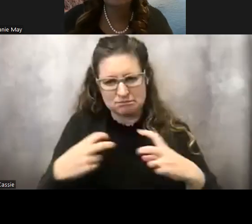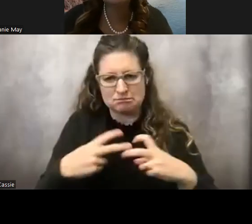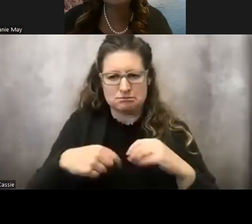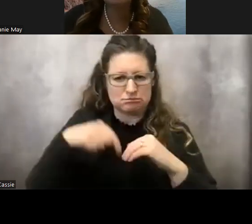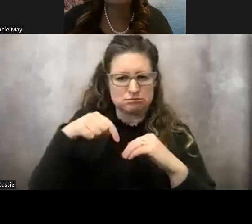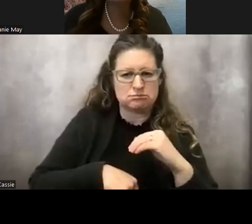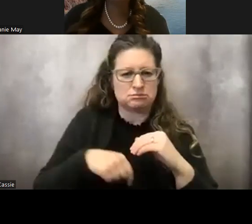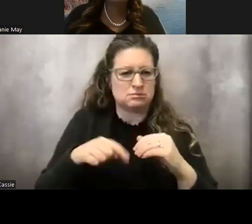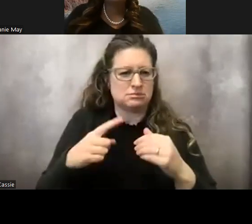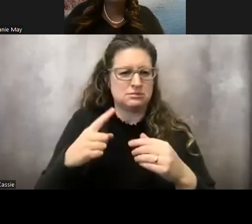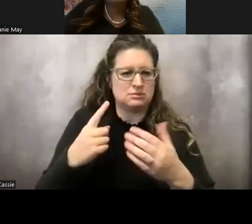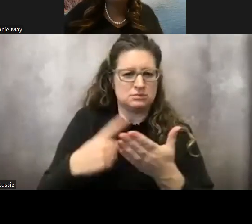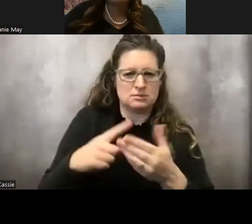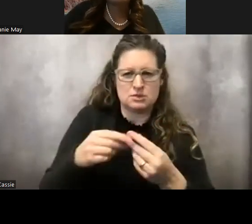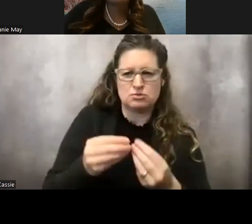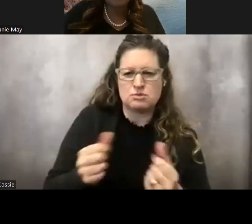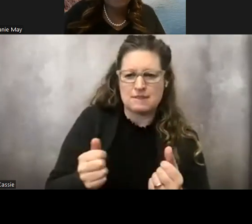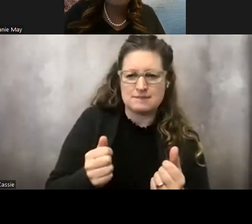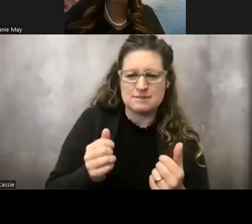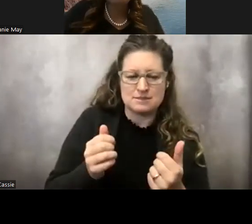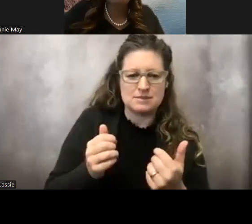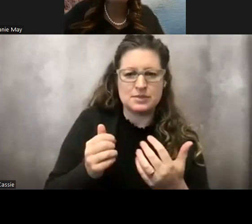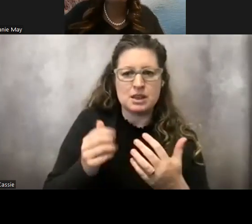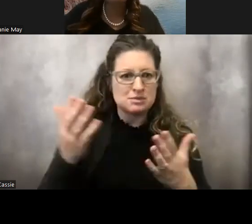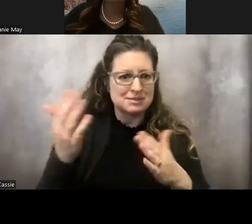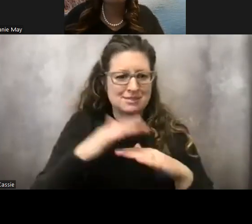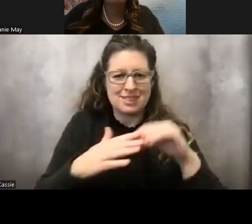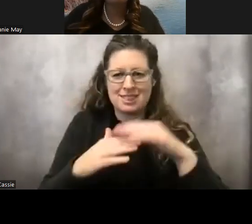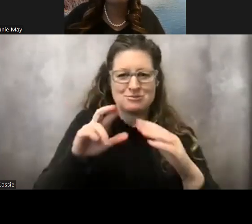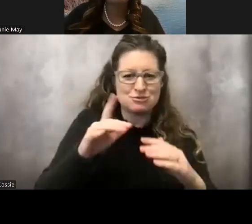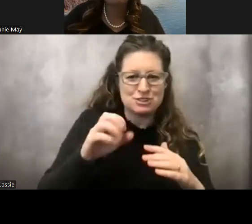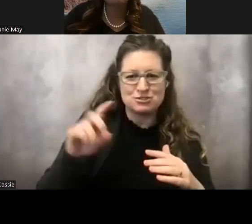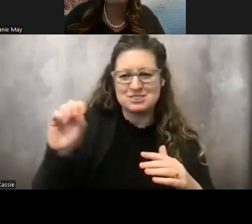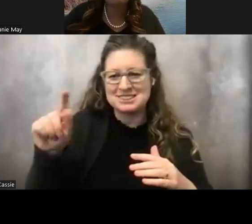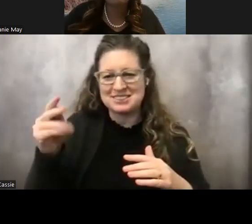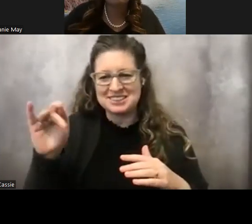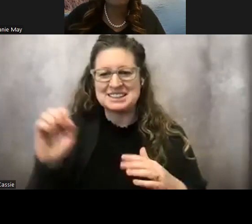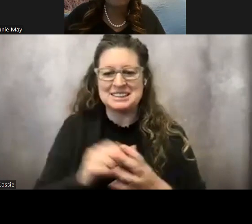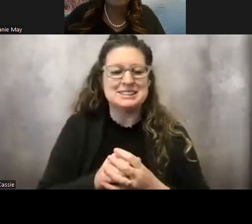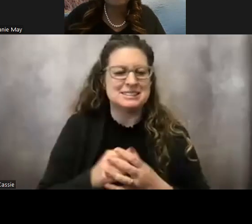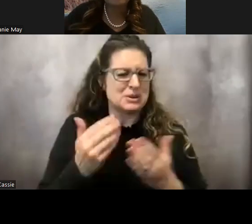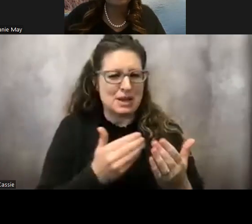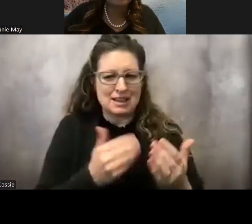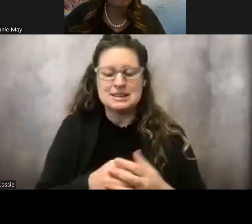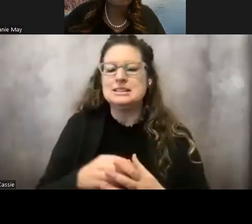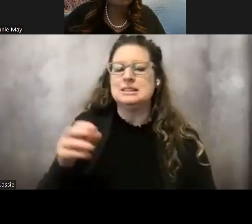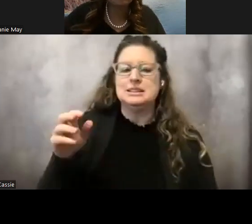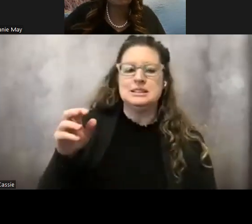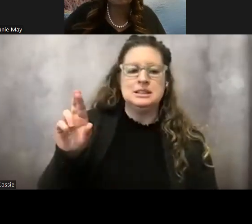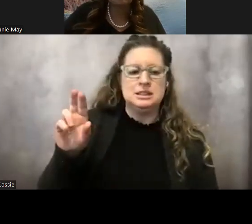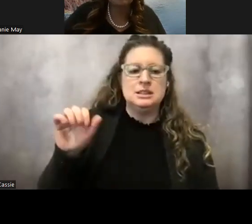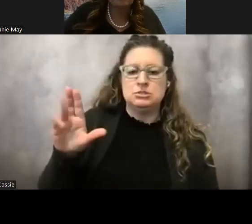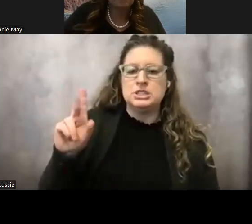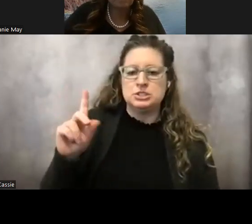I mean, one thing Also, go ahead. Go ahead. I was going to say one thing in the, I